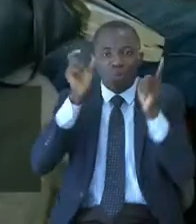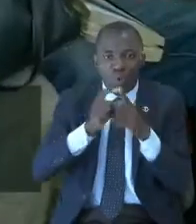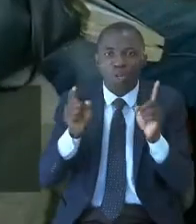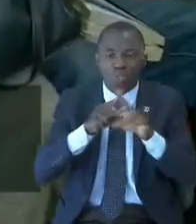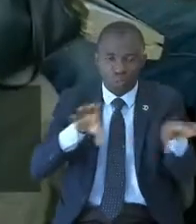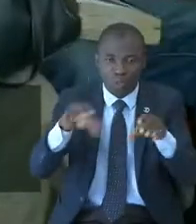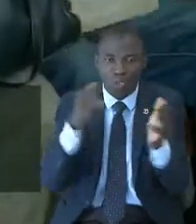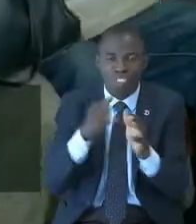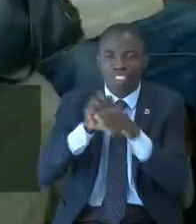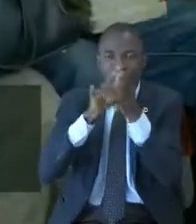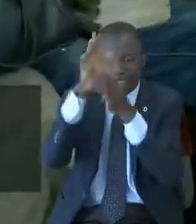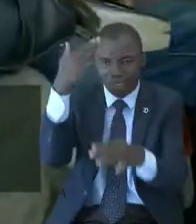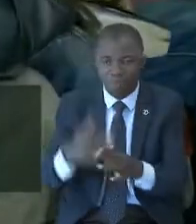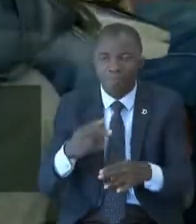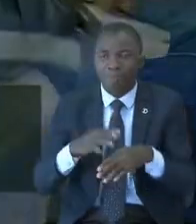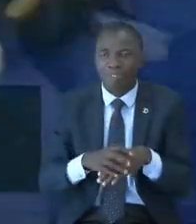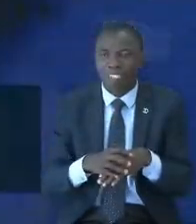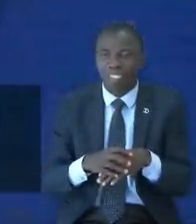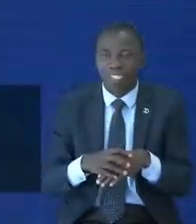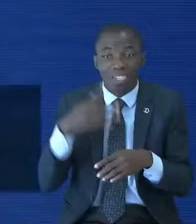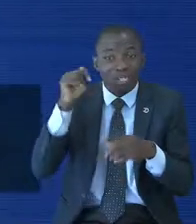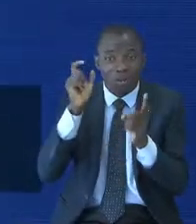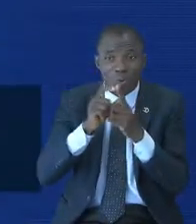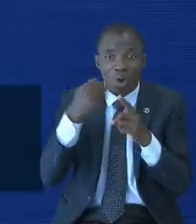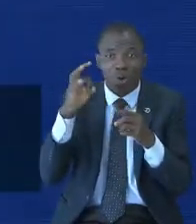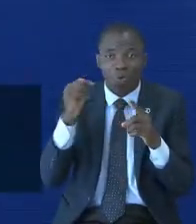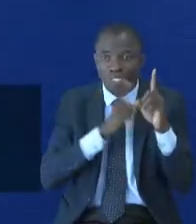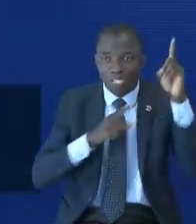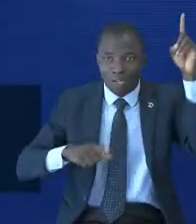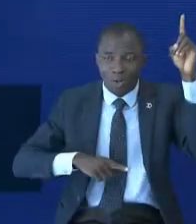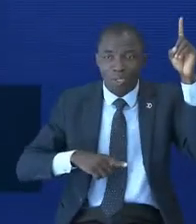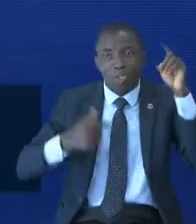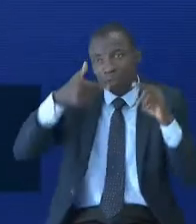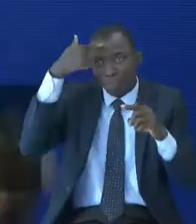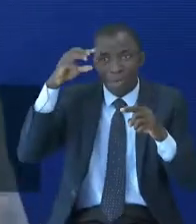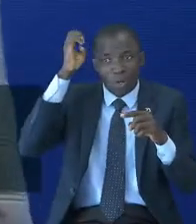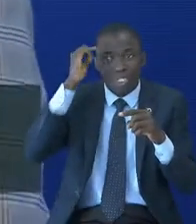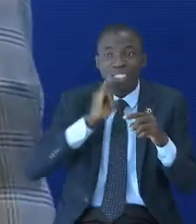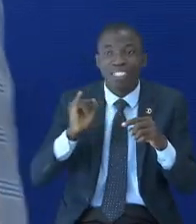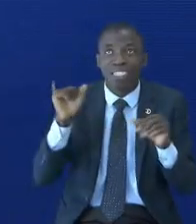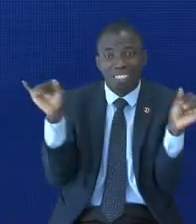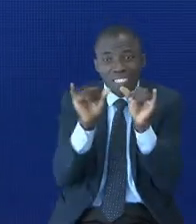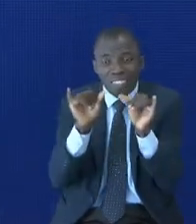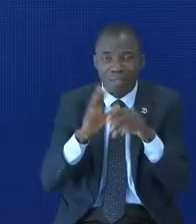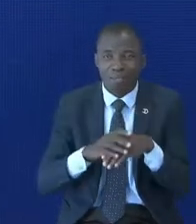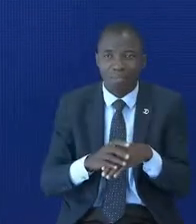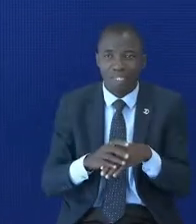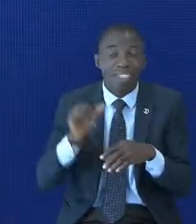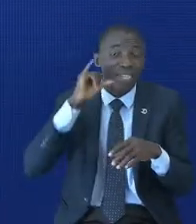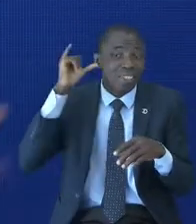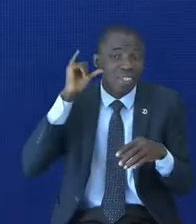one. The word of the Lord, because he's the same